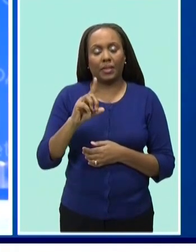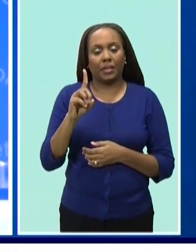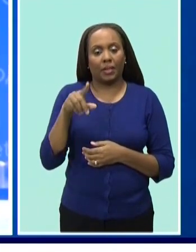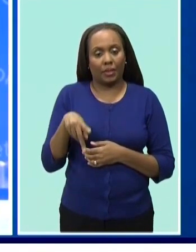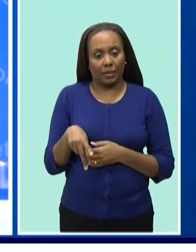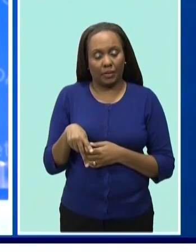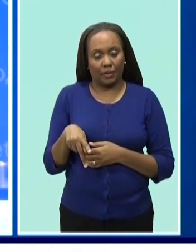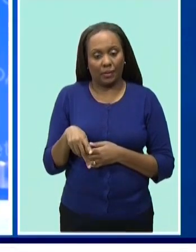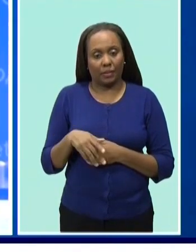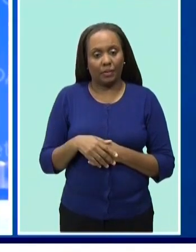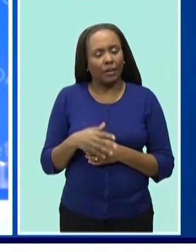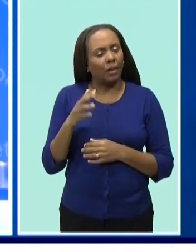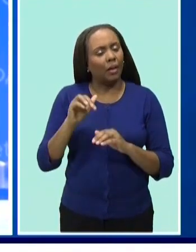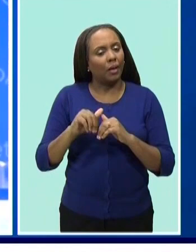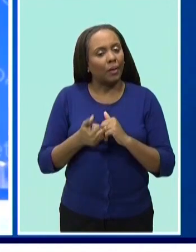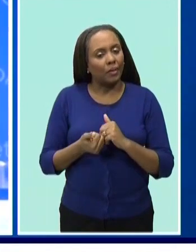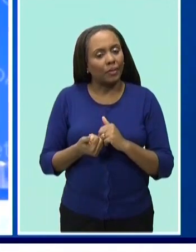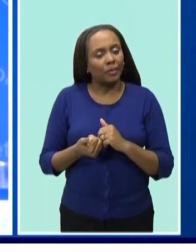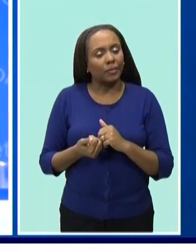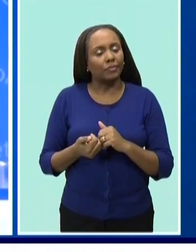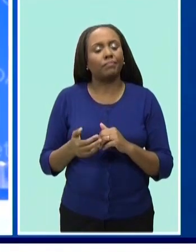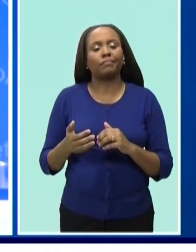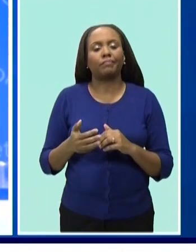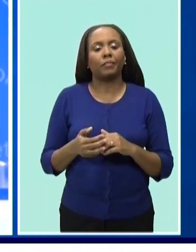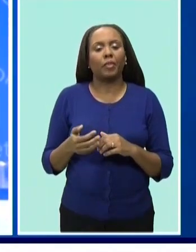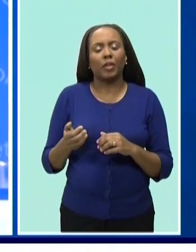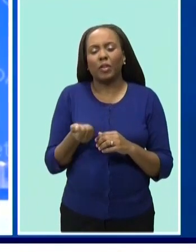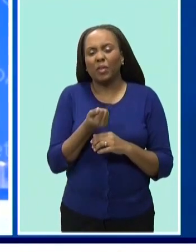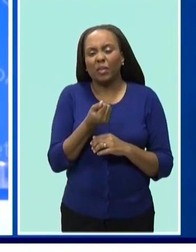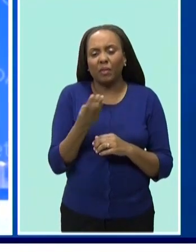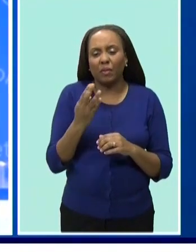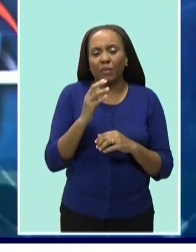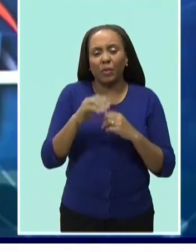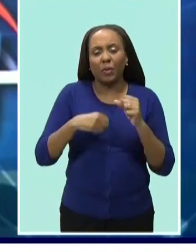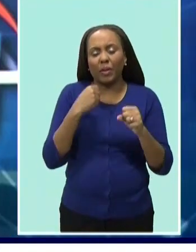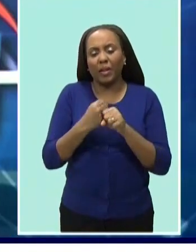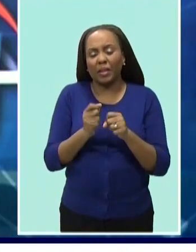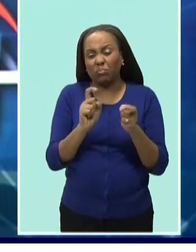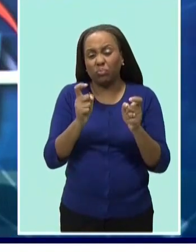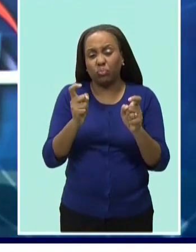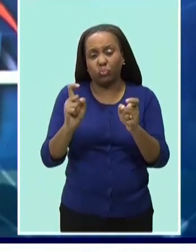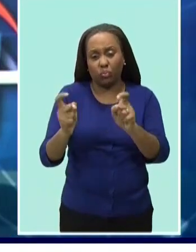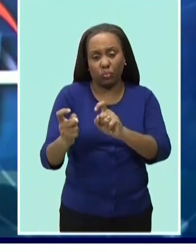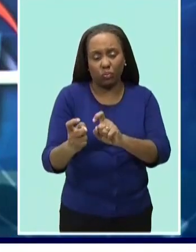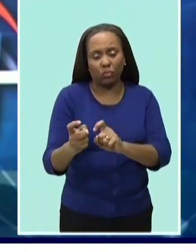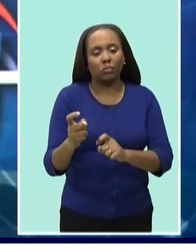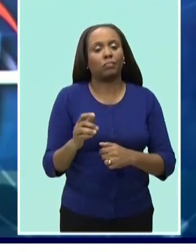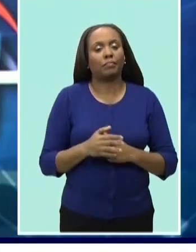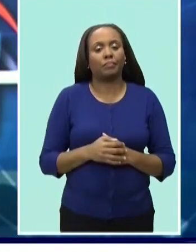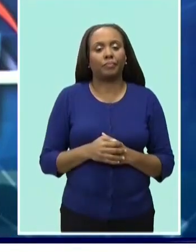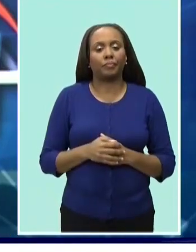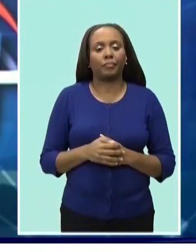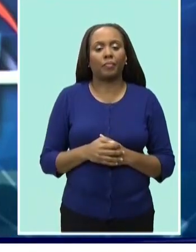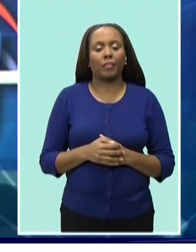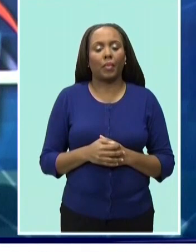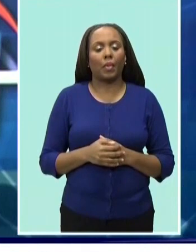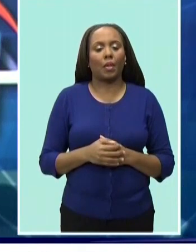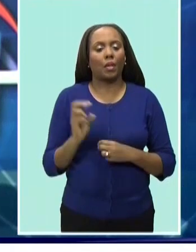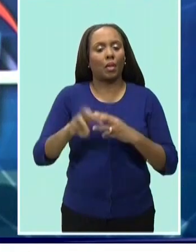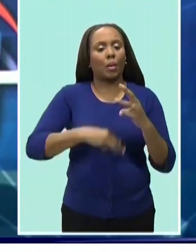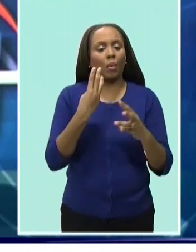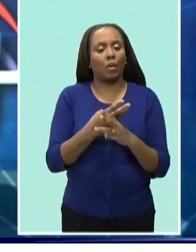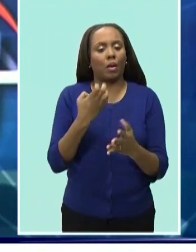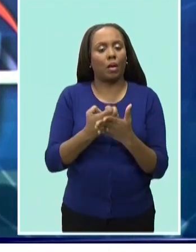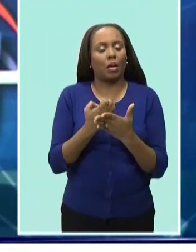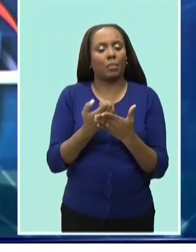respectively, within just a few years of major reforms. And fresh off announcing that the global economy has